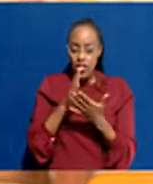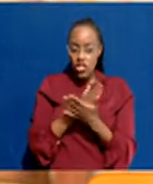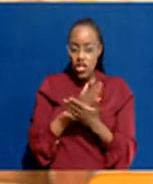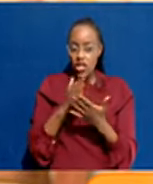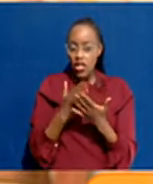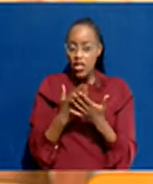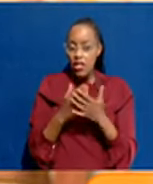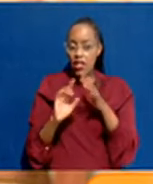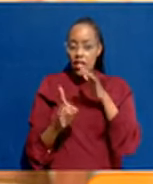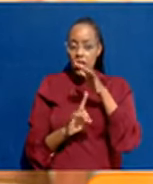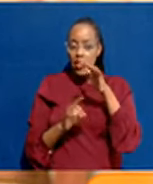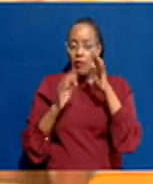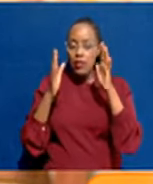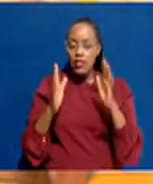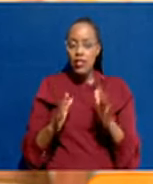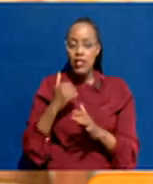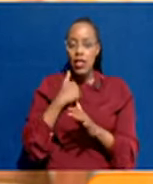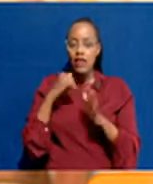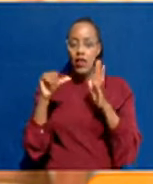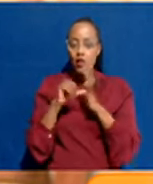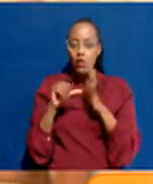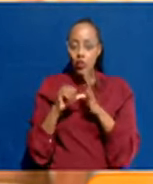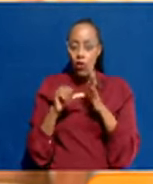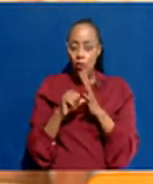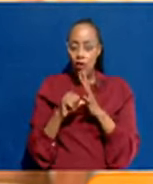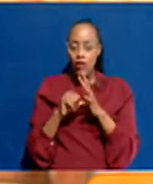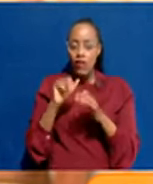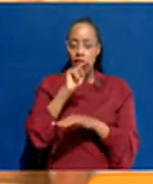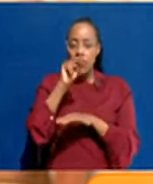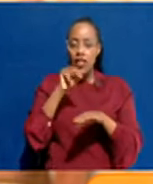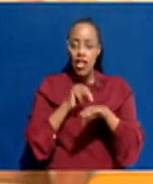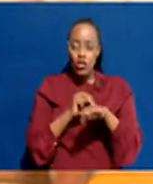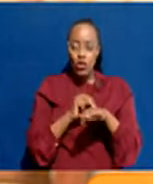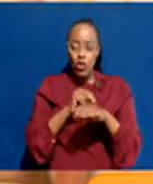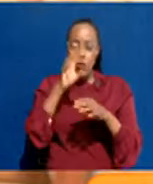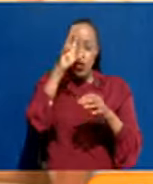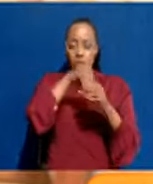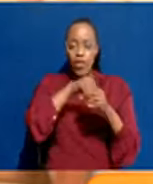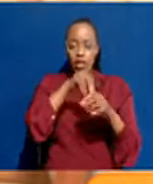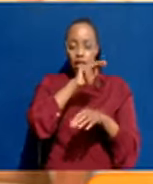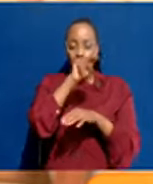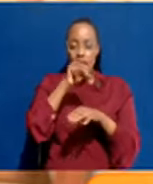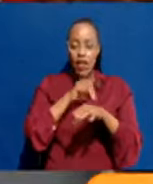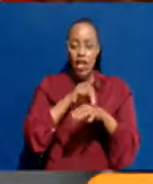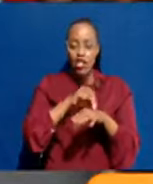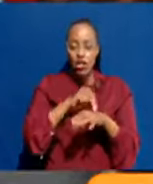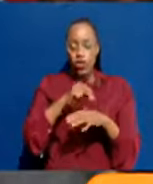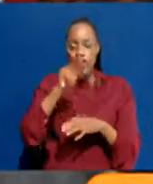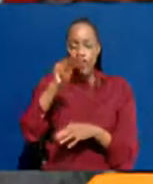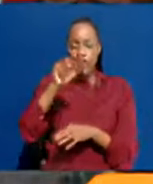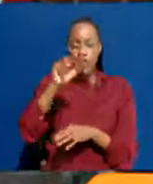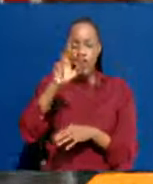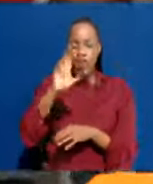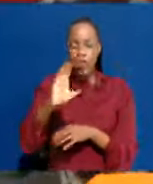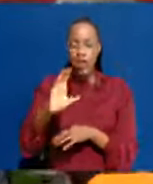was already having problems between the national, within the National Rainbow Coalition. You know,